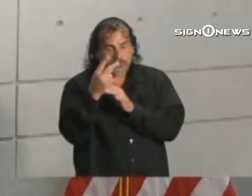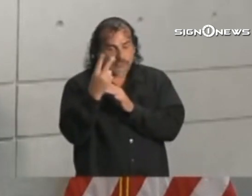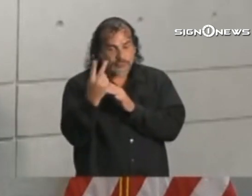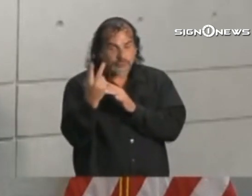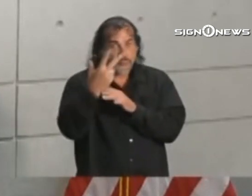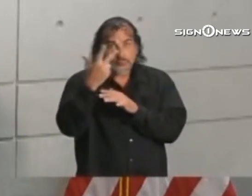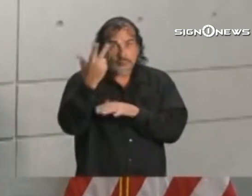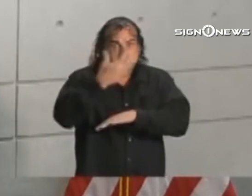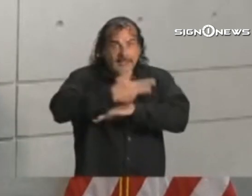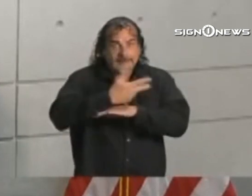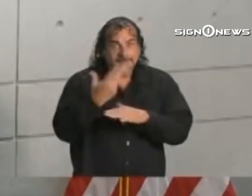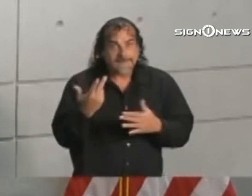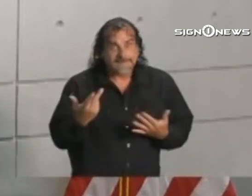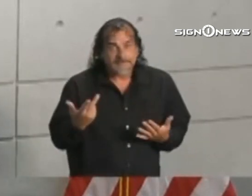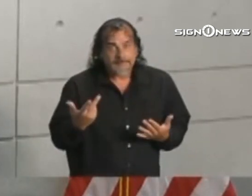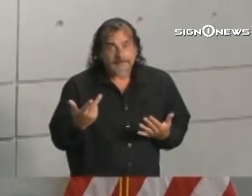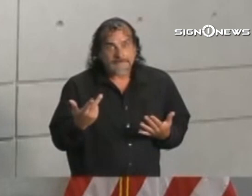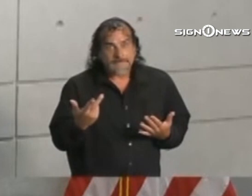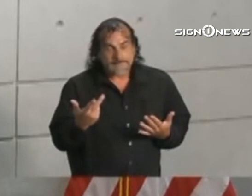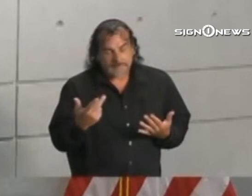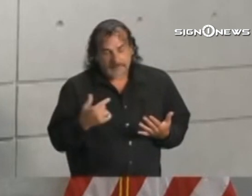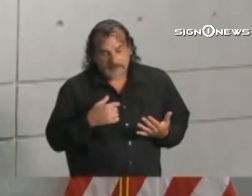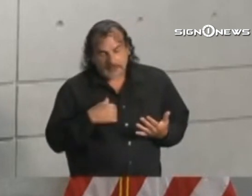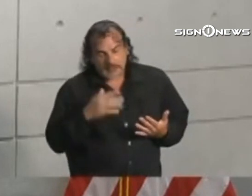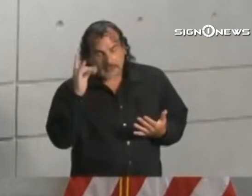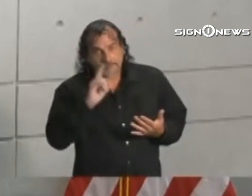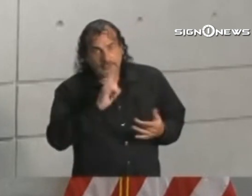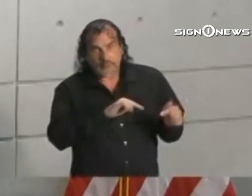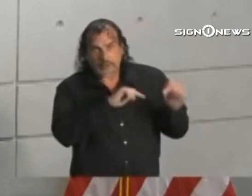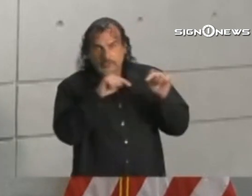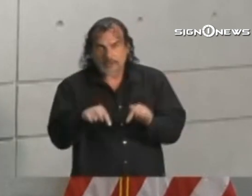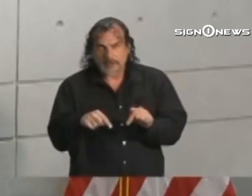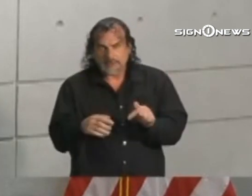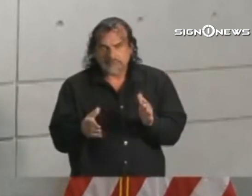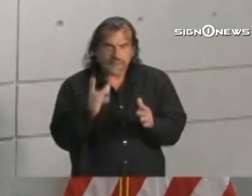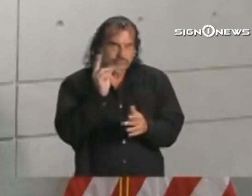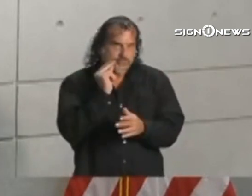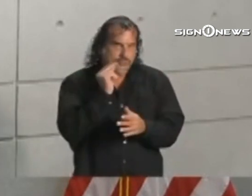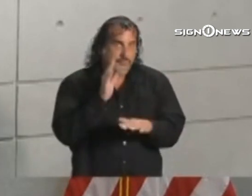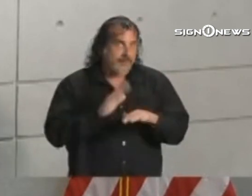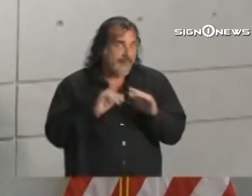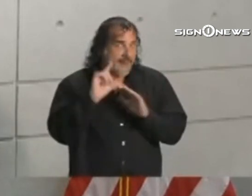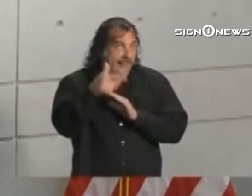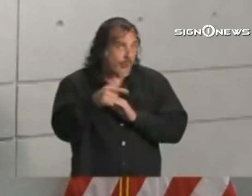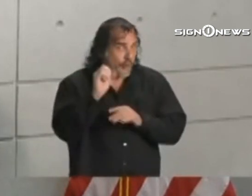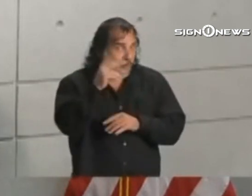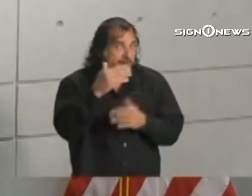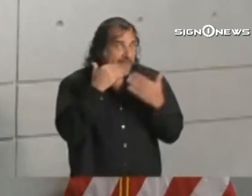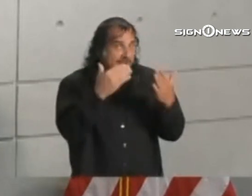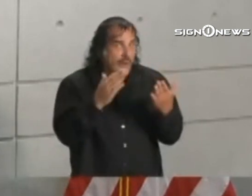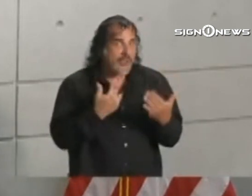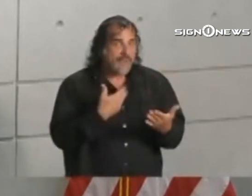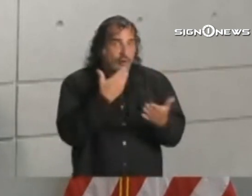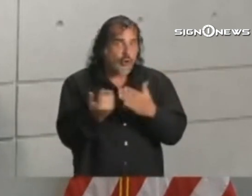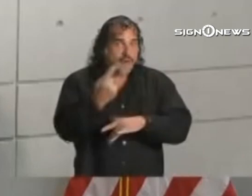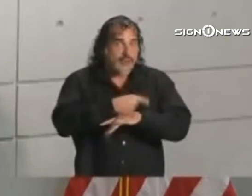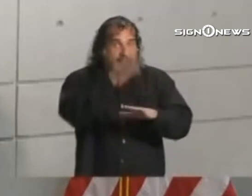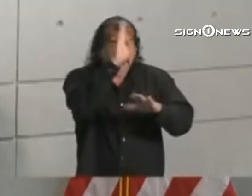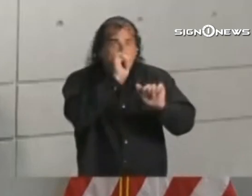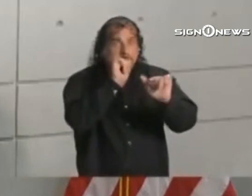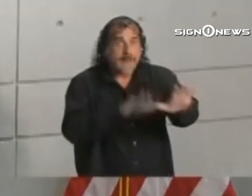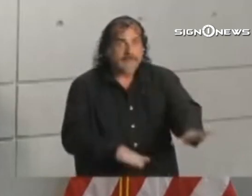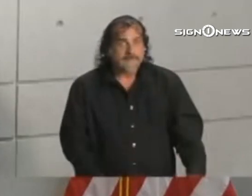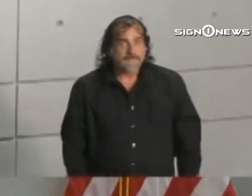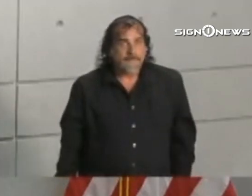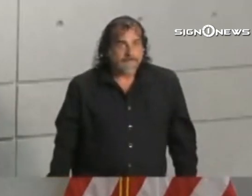72 to 96 hours, and I'm sure we'll be back before you sooner rather than later. So thank y'all. Have a great day. God bless.